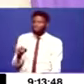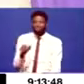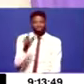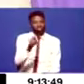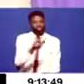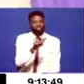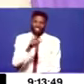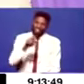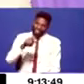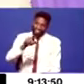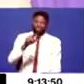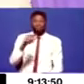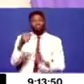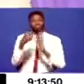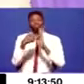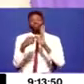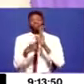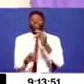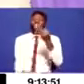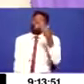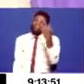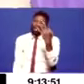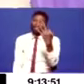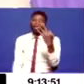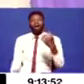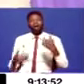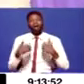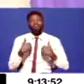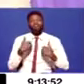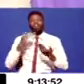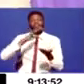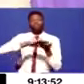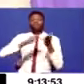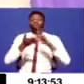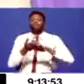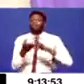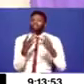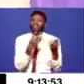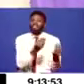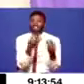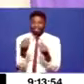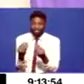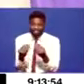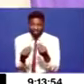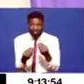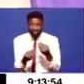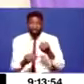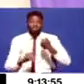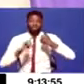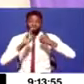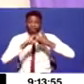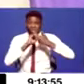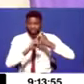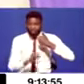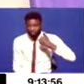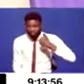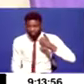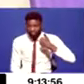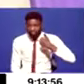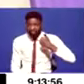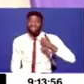akuje na mambo tatu ndio ikue rais. Number 1, jipange